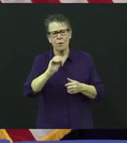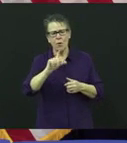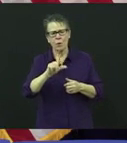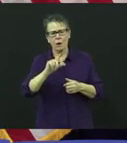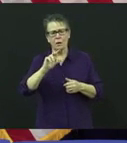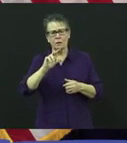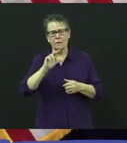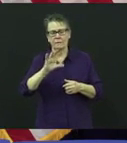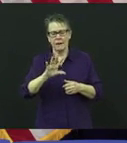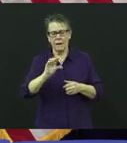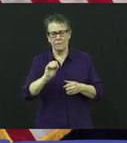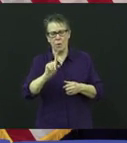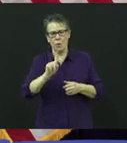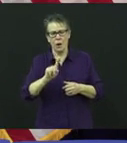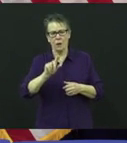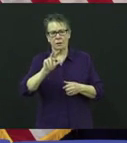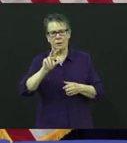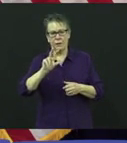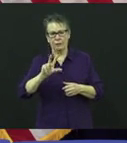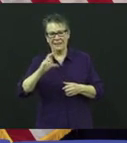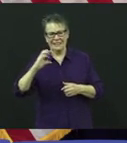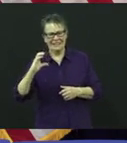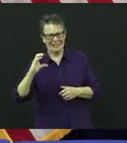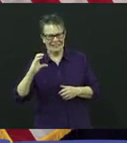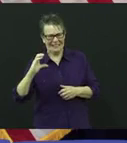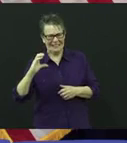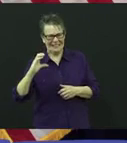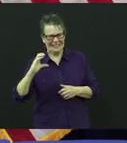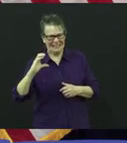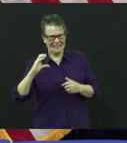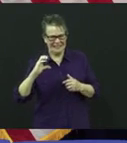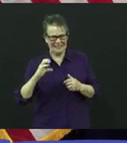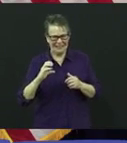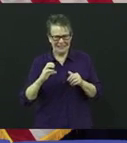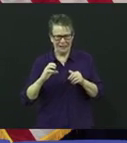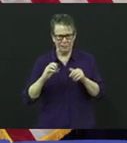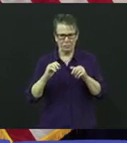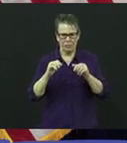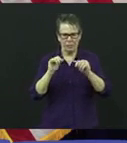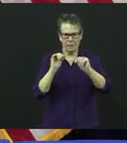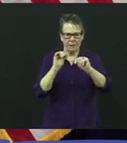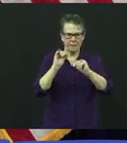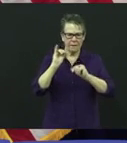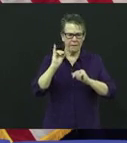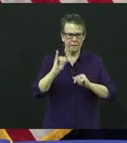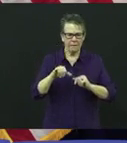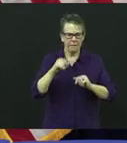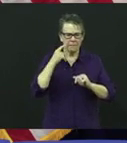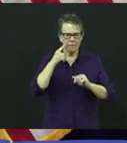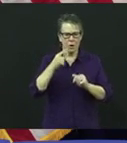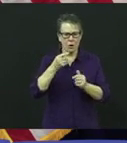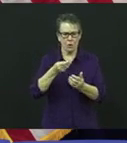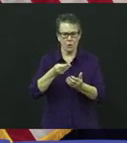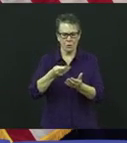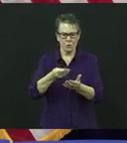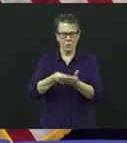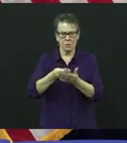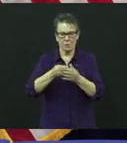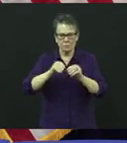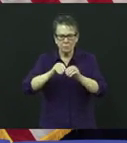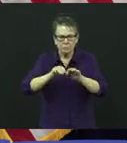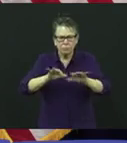this morning with the likes of John Bon Jovi, Bruce Springsteen, Jon Stewart, Charlie Puth, Danny DeVito,